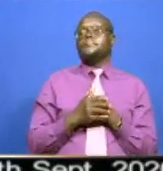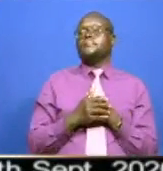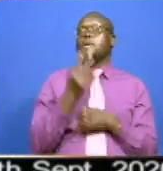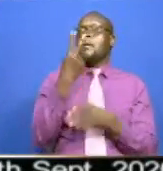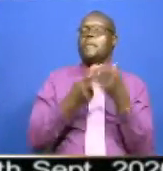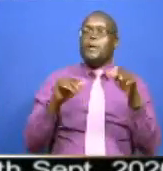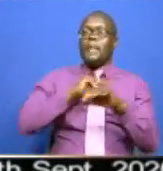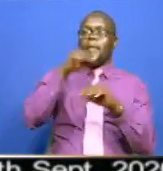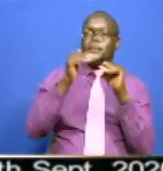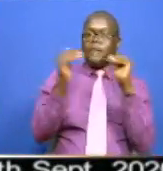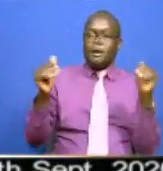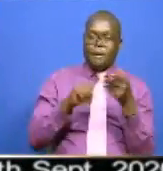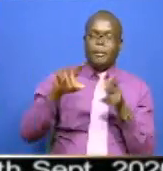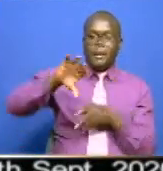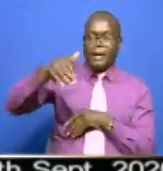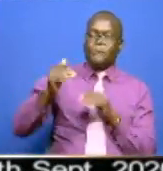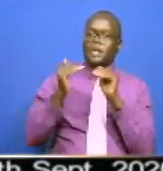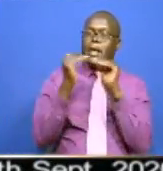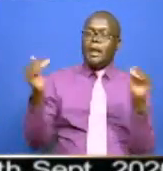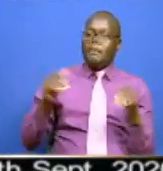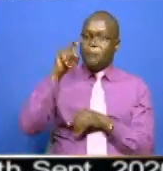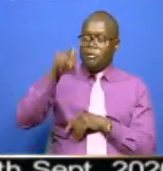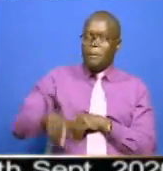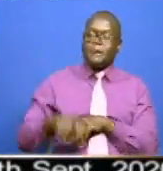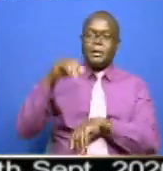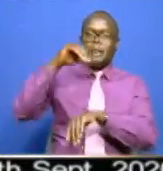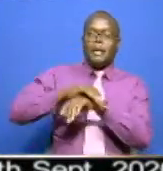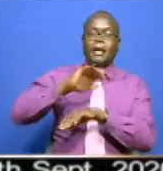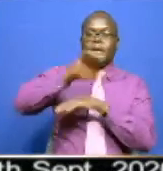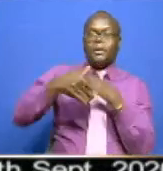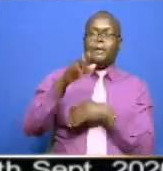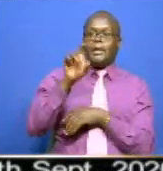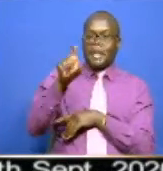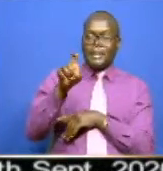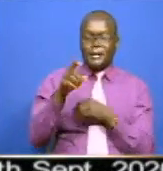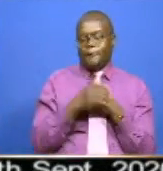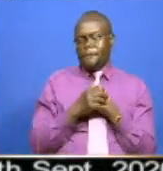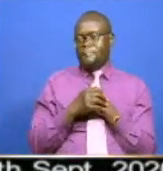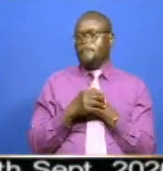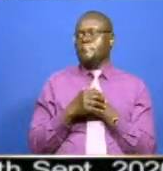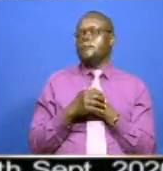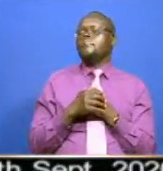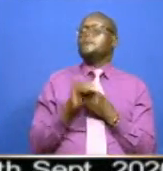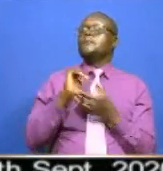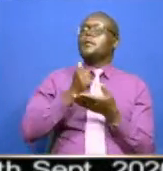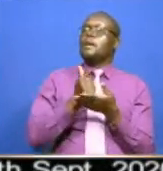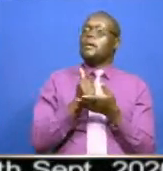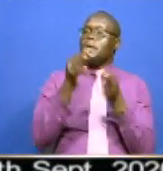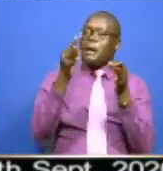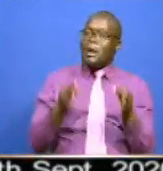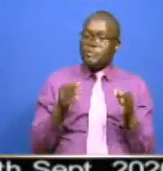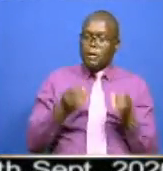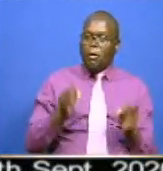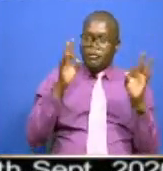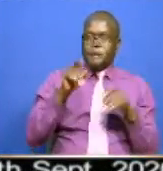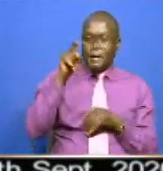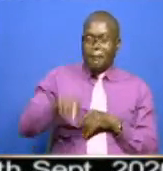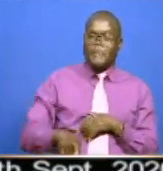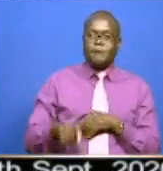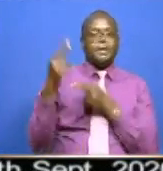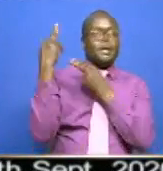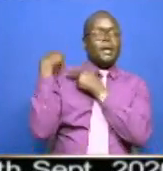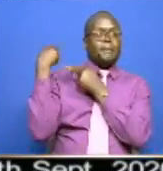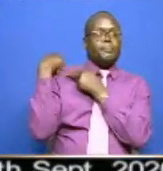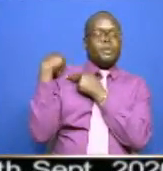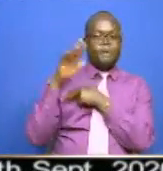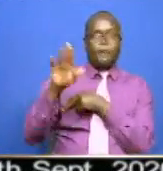national level and the county level, we must get all the executives, all the accounting officers to be accountable